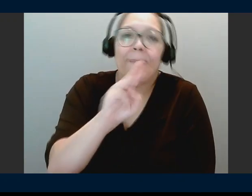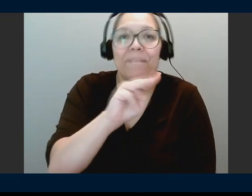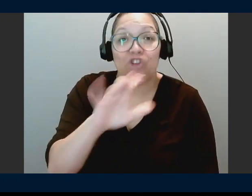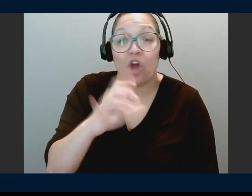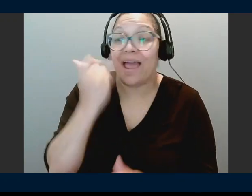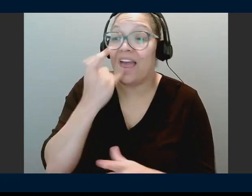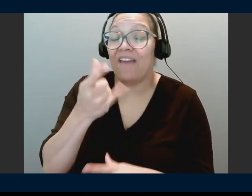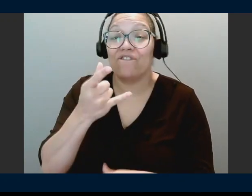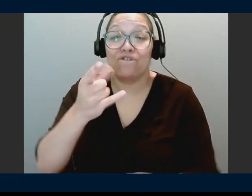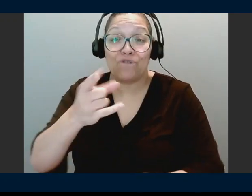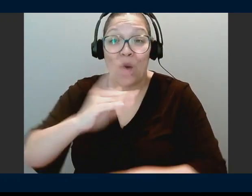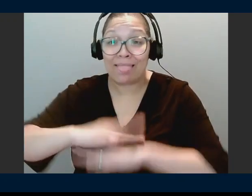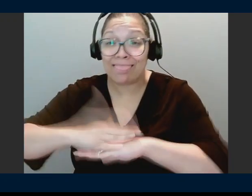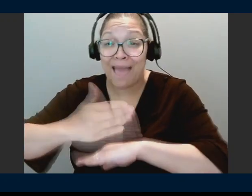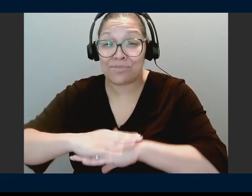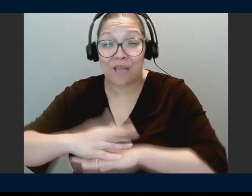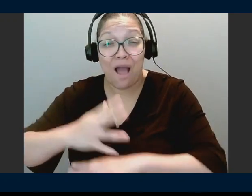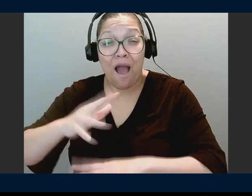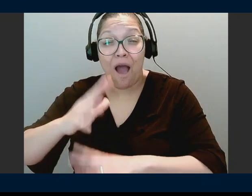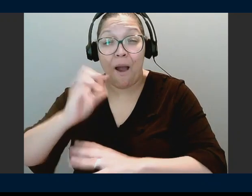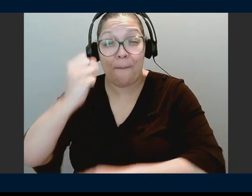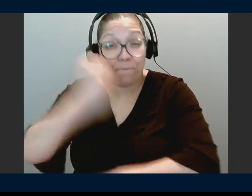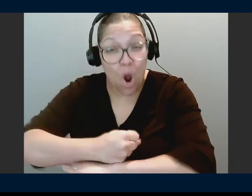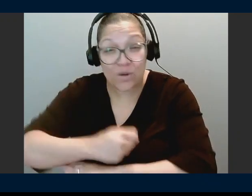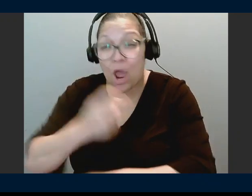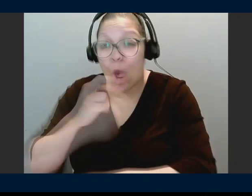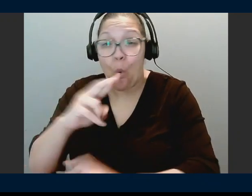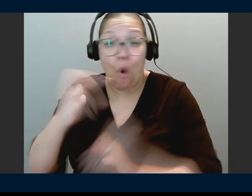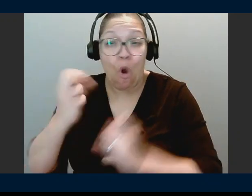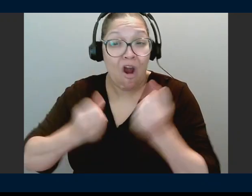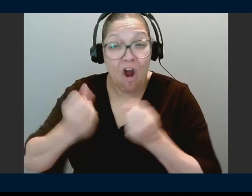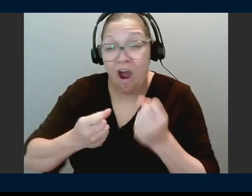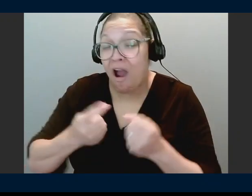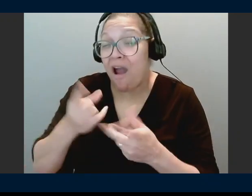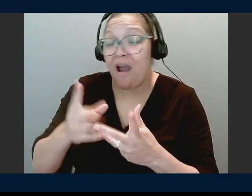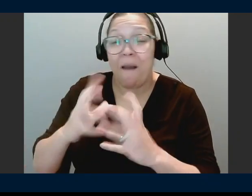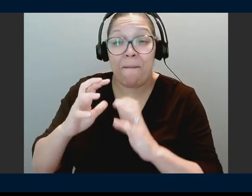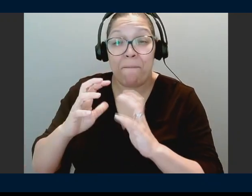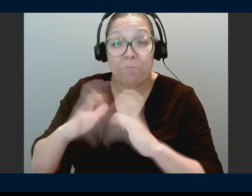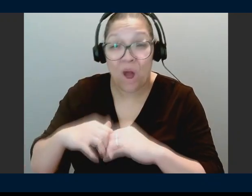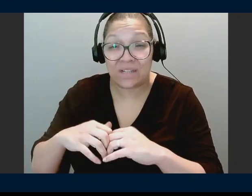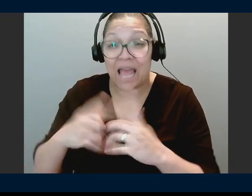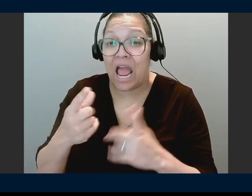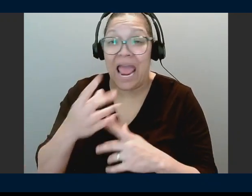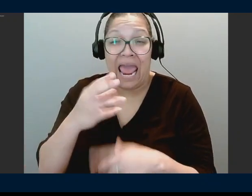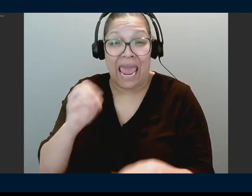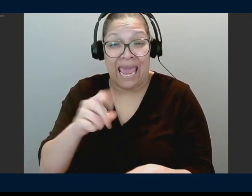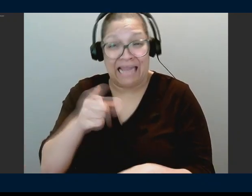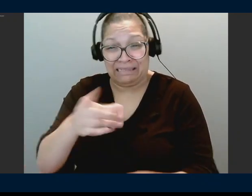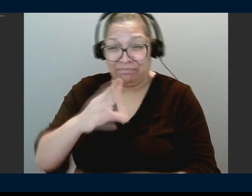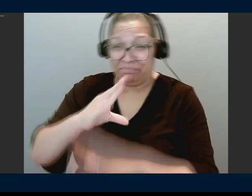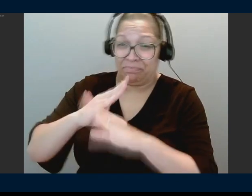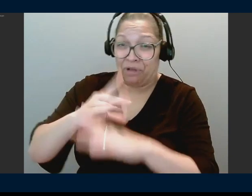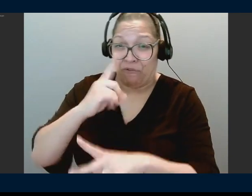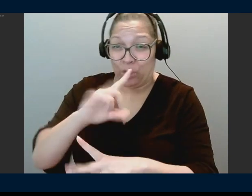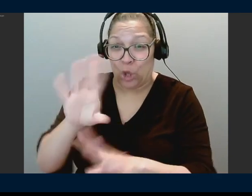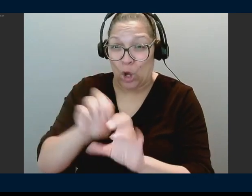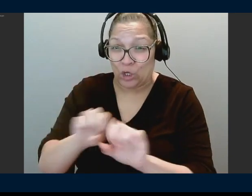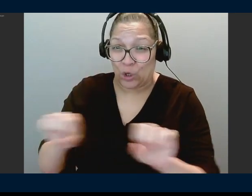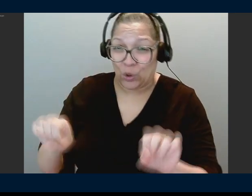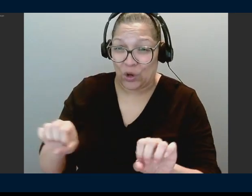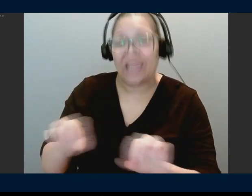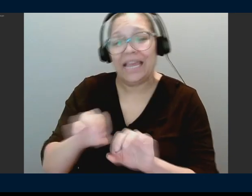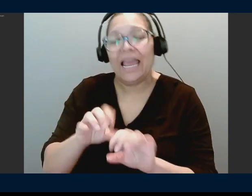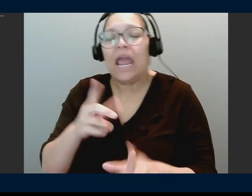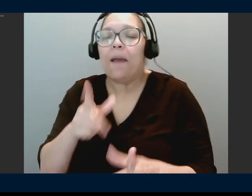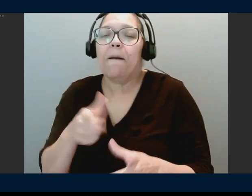or a car repair, something potentially catastrophic to your degree is in your way, we'll do a quick interview and interview you. And